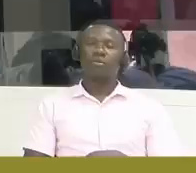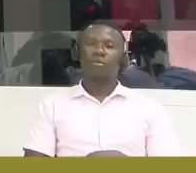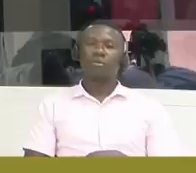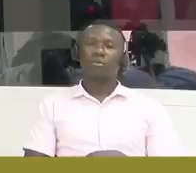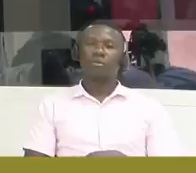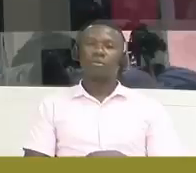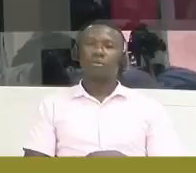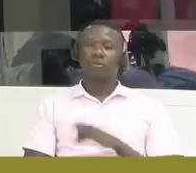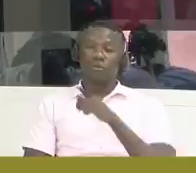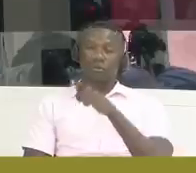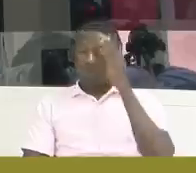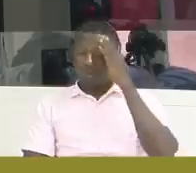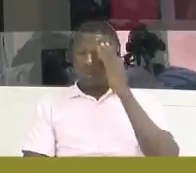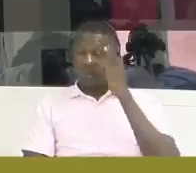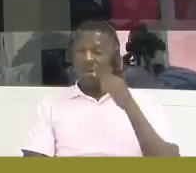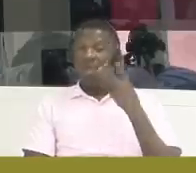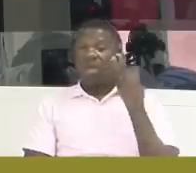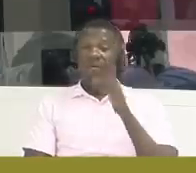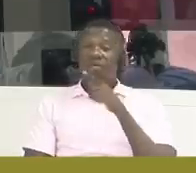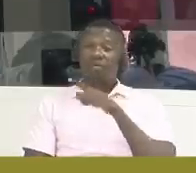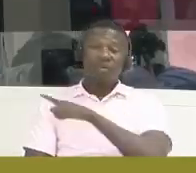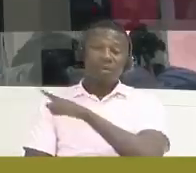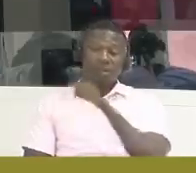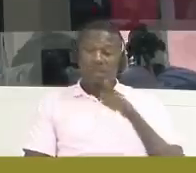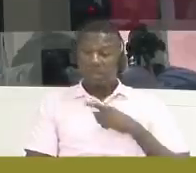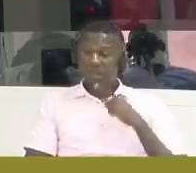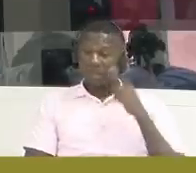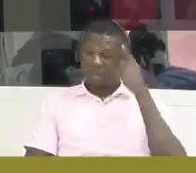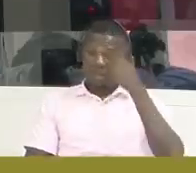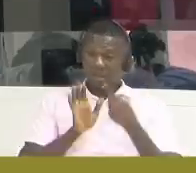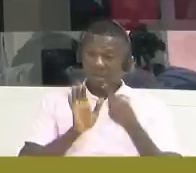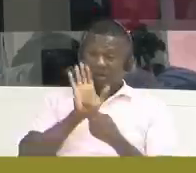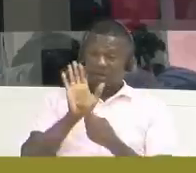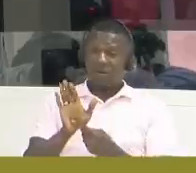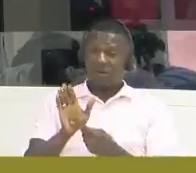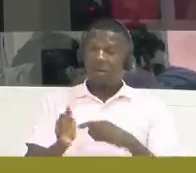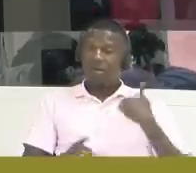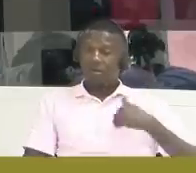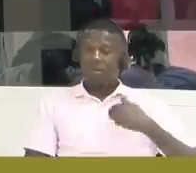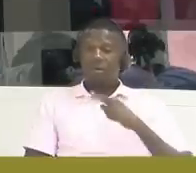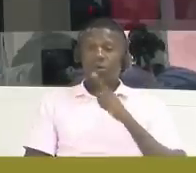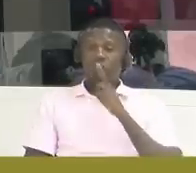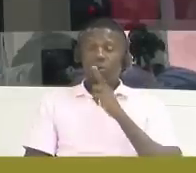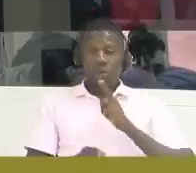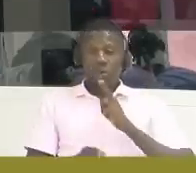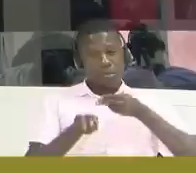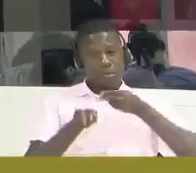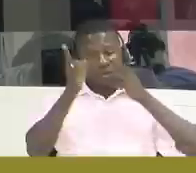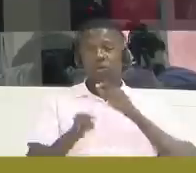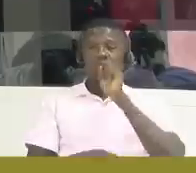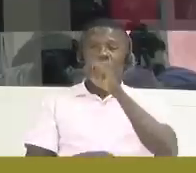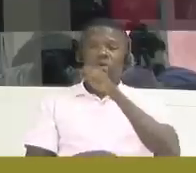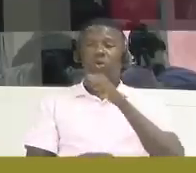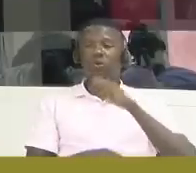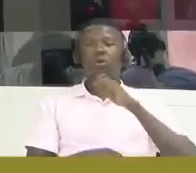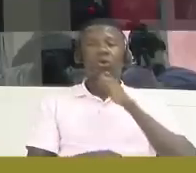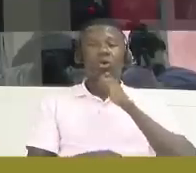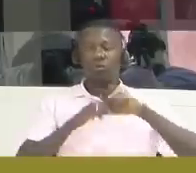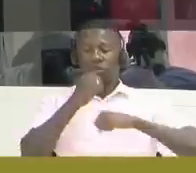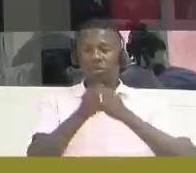Do you know if they identified the people that shot your husband? Not to my knowledge till